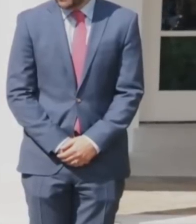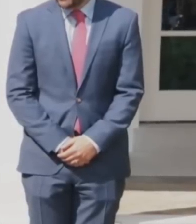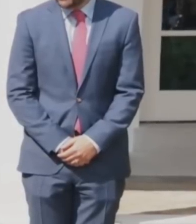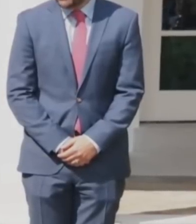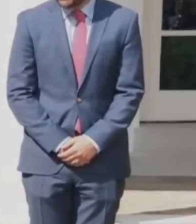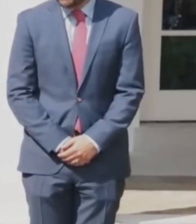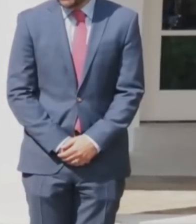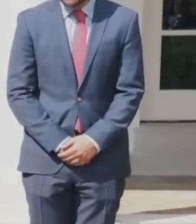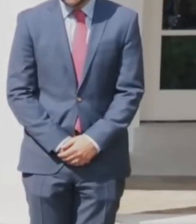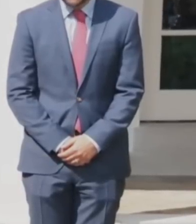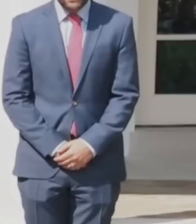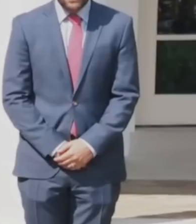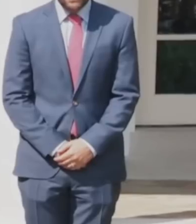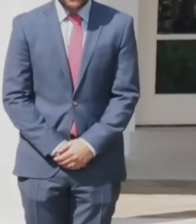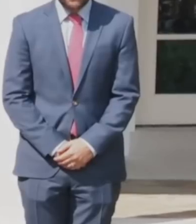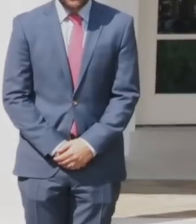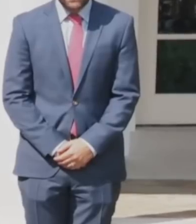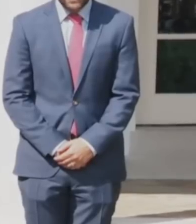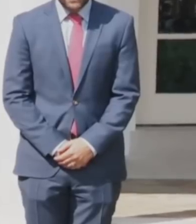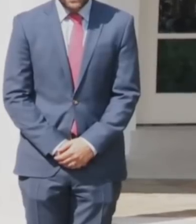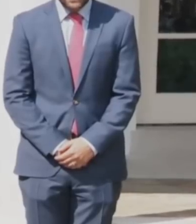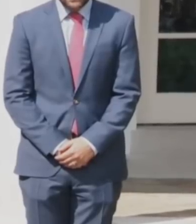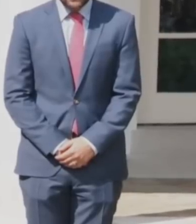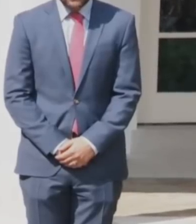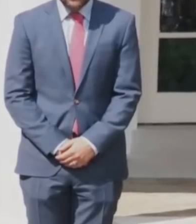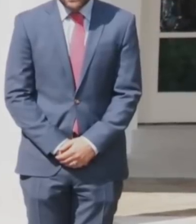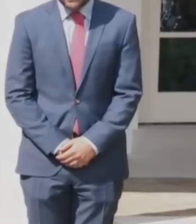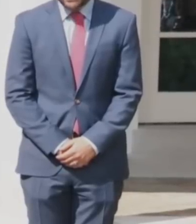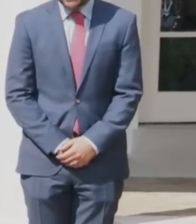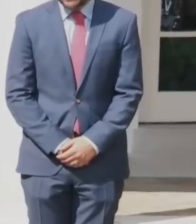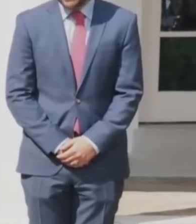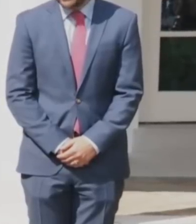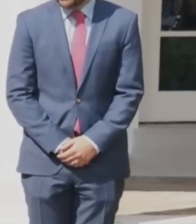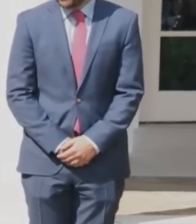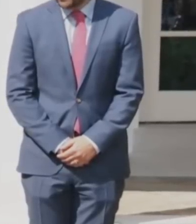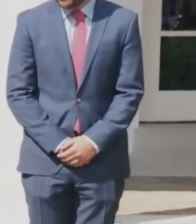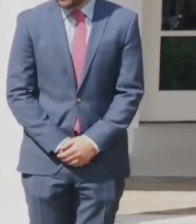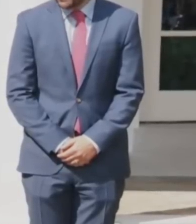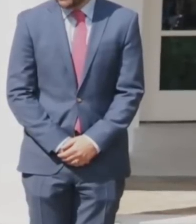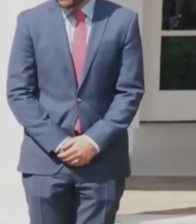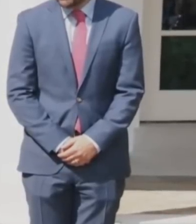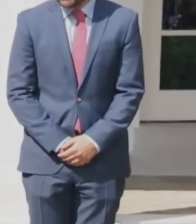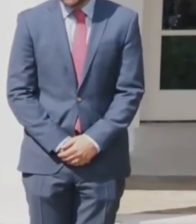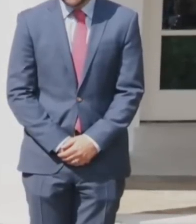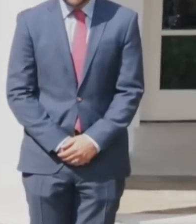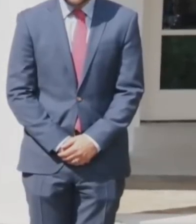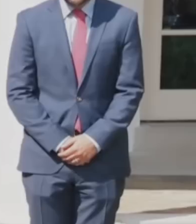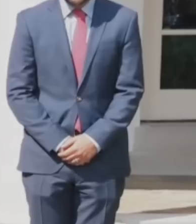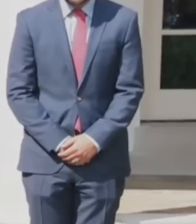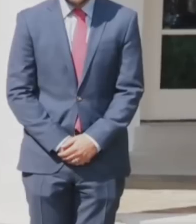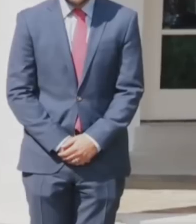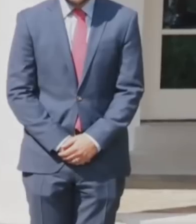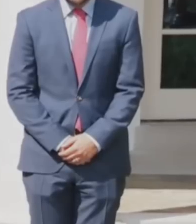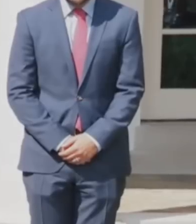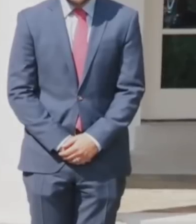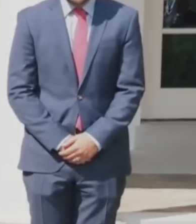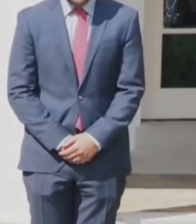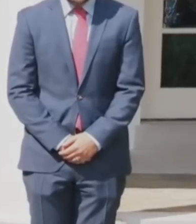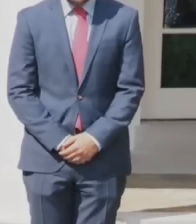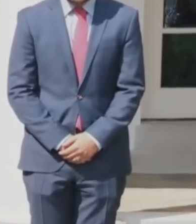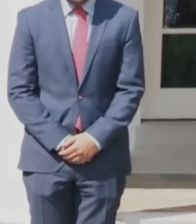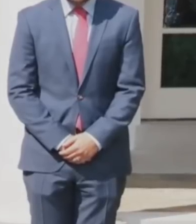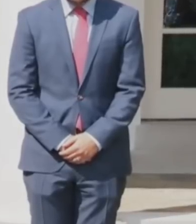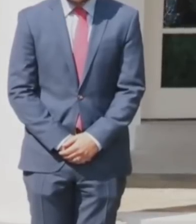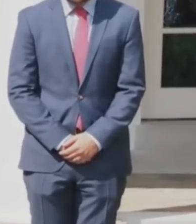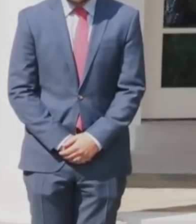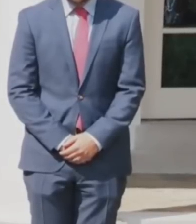such a, like a backwards chuckle, like the body goes back on it. It's more like, we'll see. Because again, this goes back to,